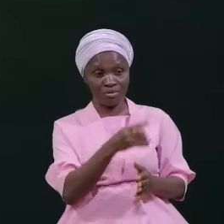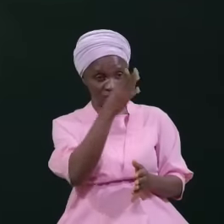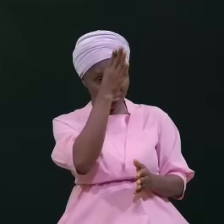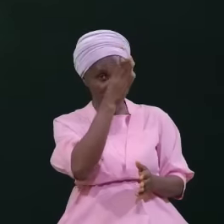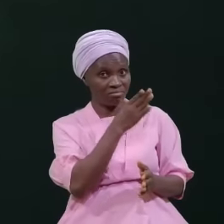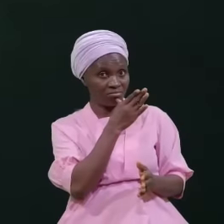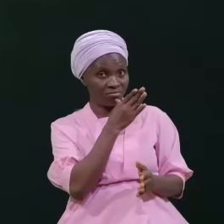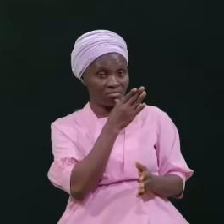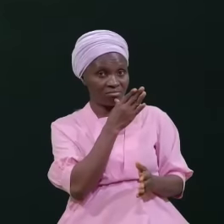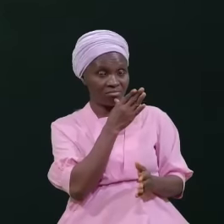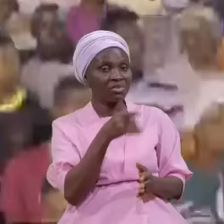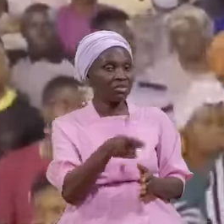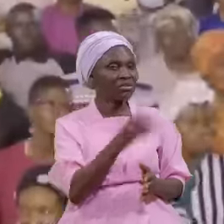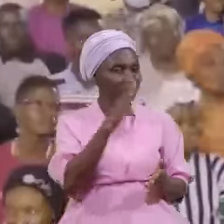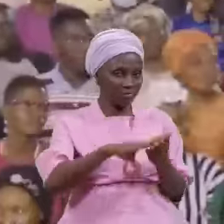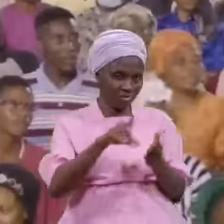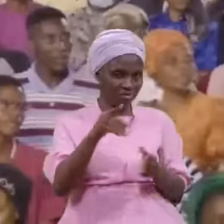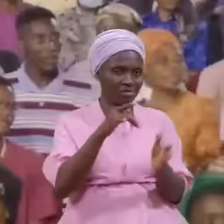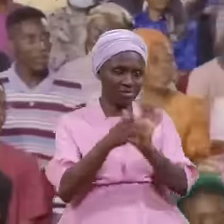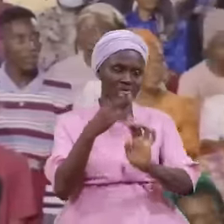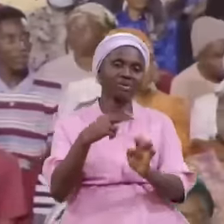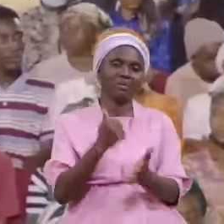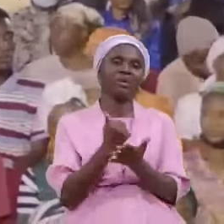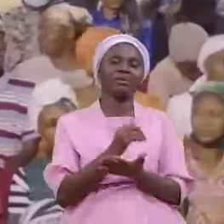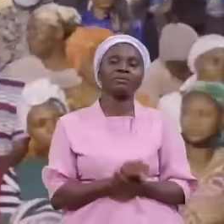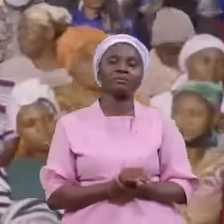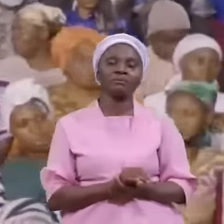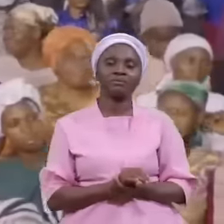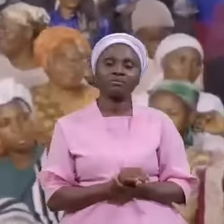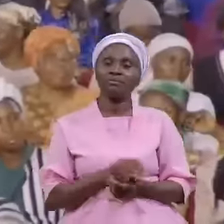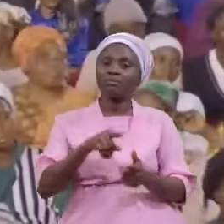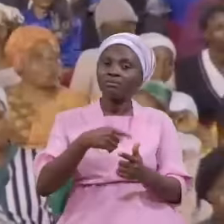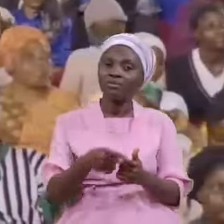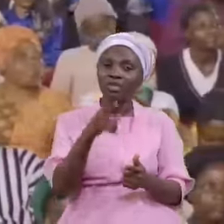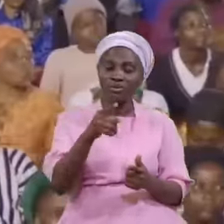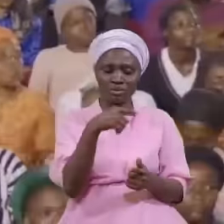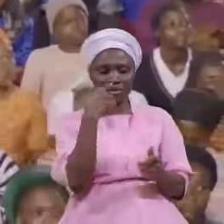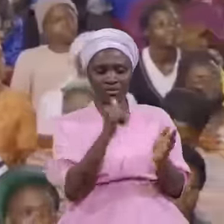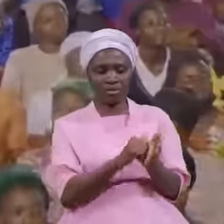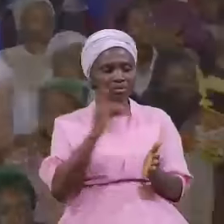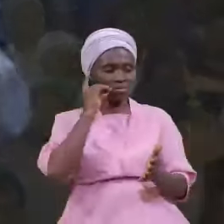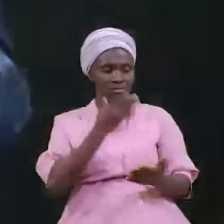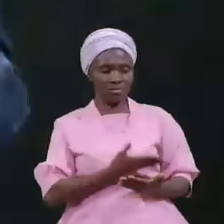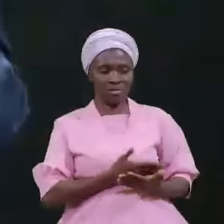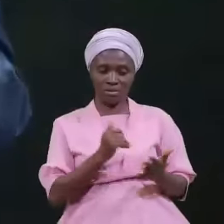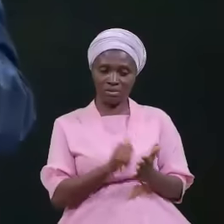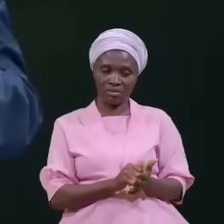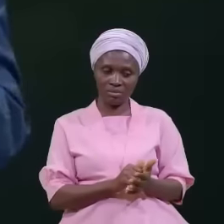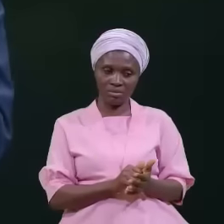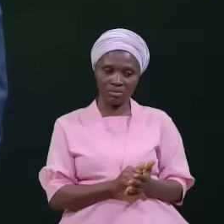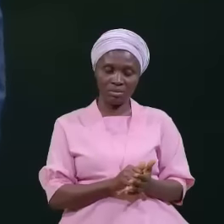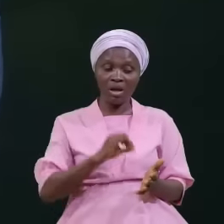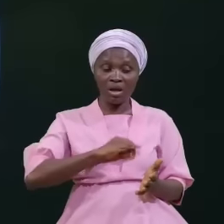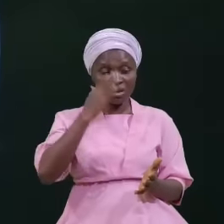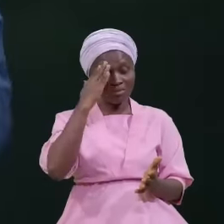they'll forgive you in Jesus' name. And then you tell that daughter, I know the dirty sin